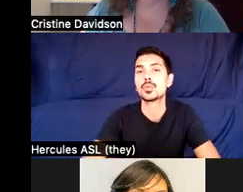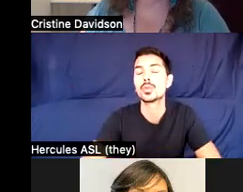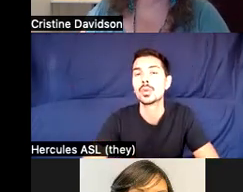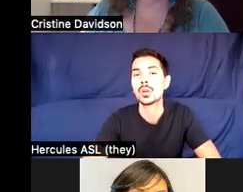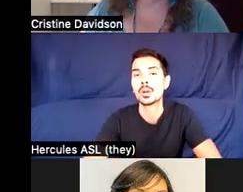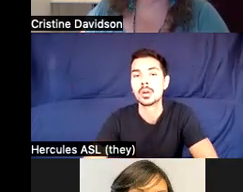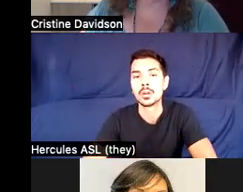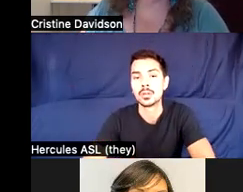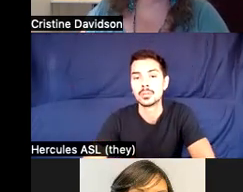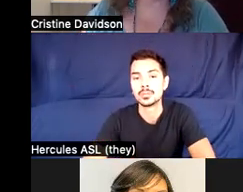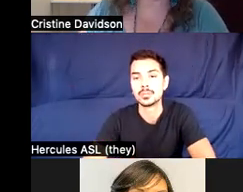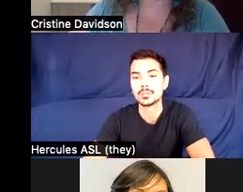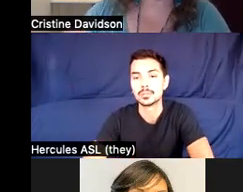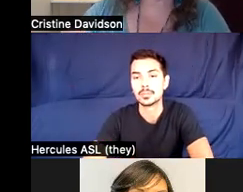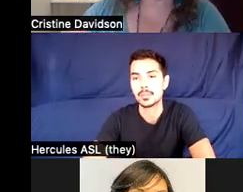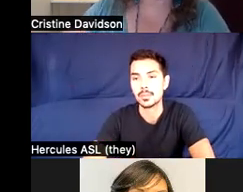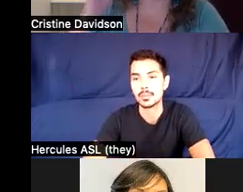What else?